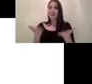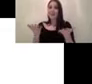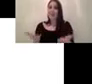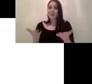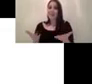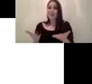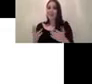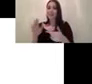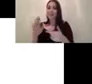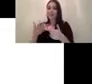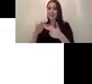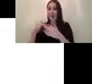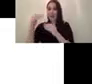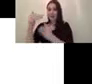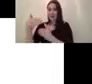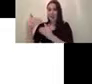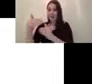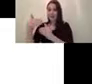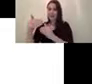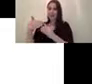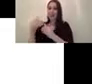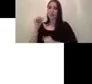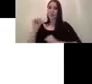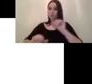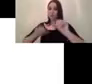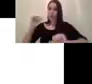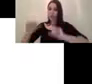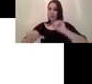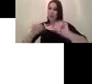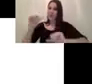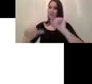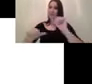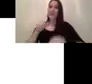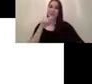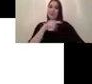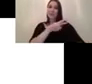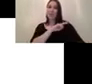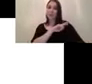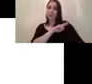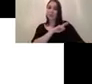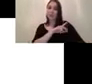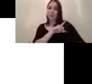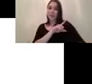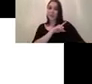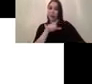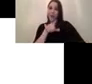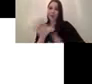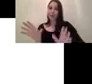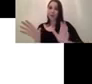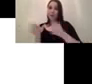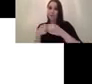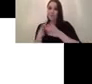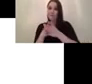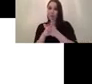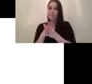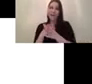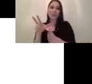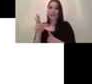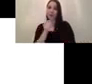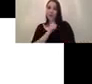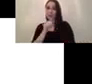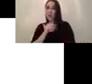process. So this is one of the reasons that this group of method is not used